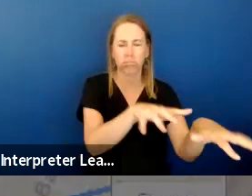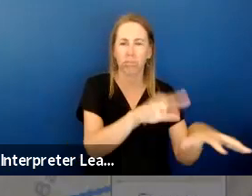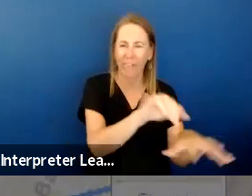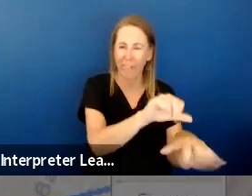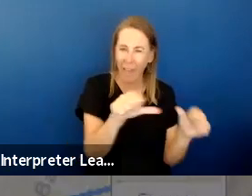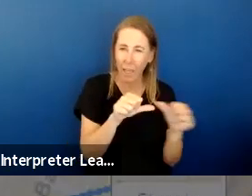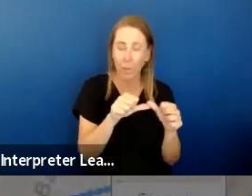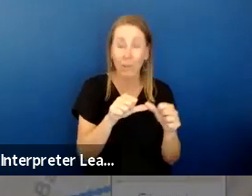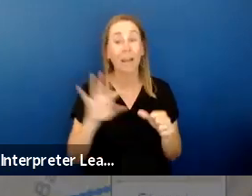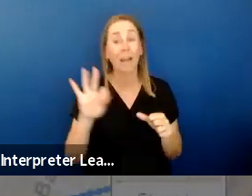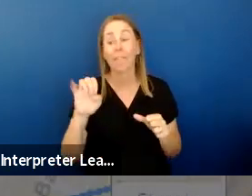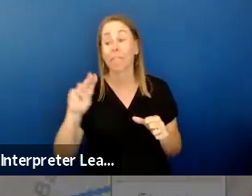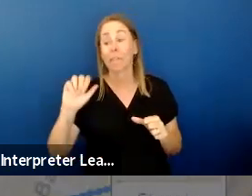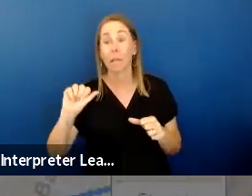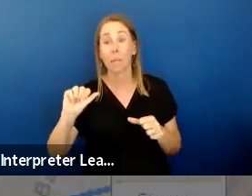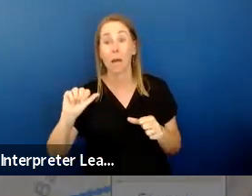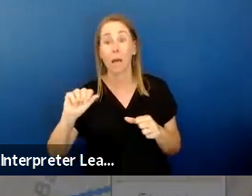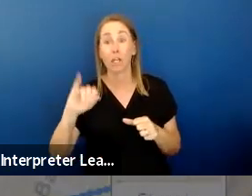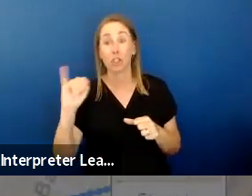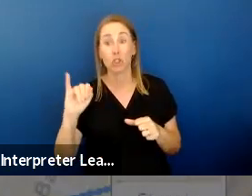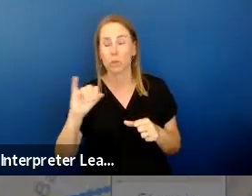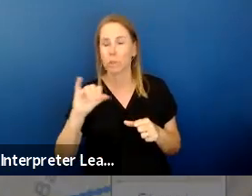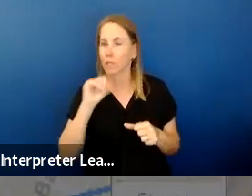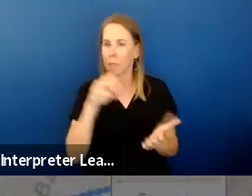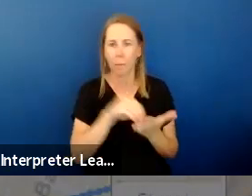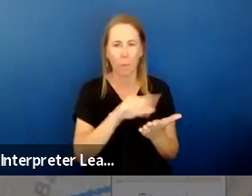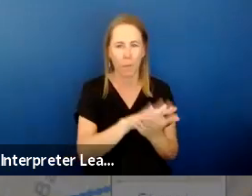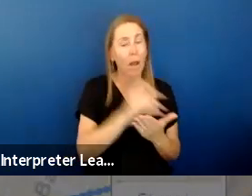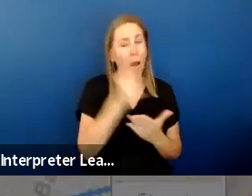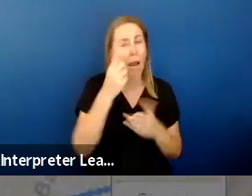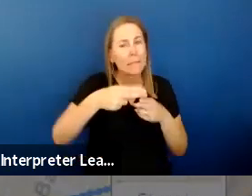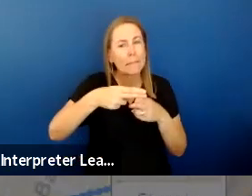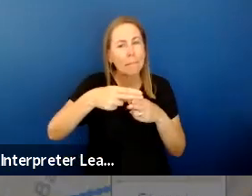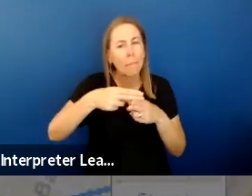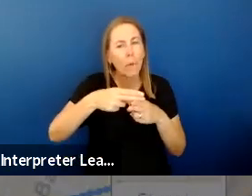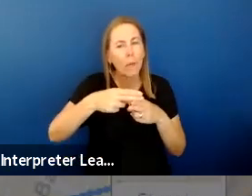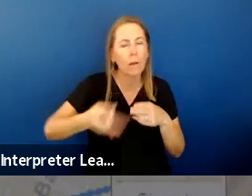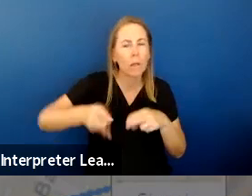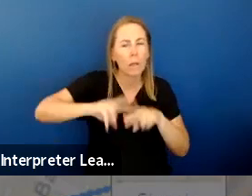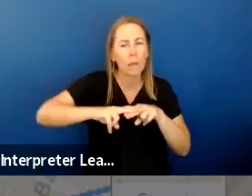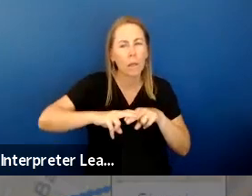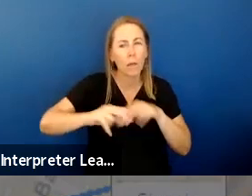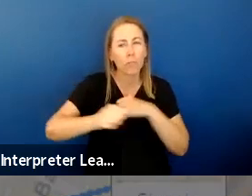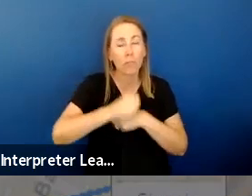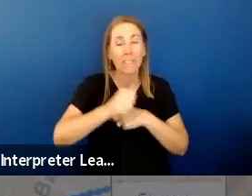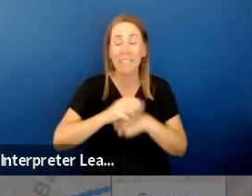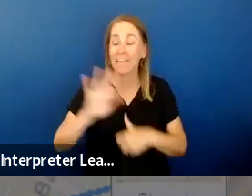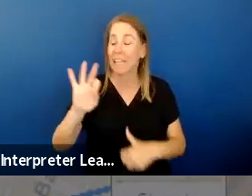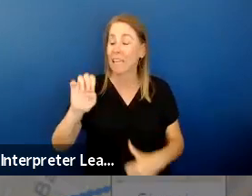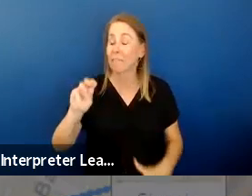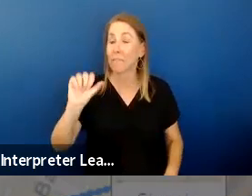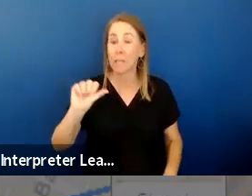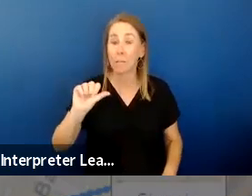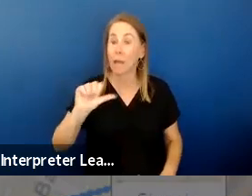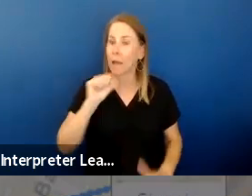map. These are temporary conditions of increased risk due to the wildfire, and FEMA does not map these temporary